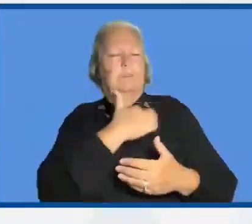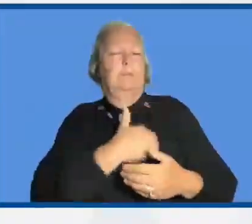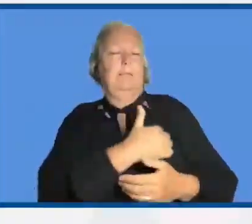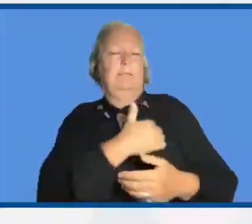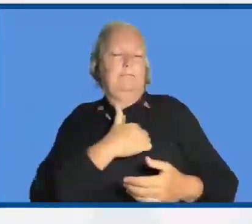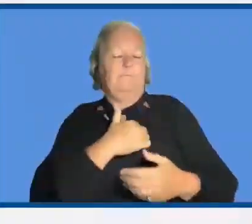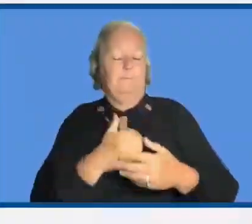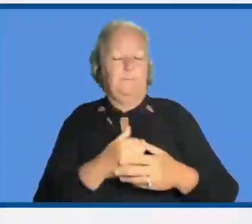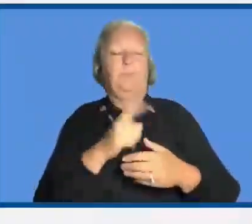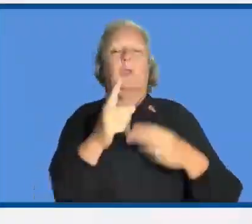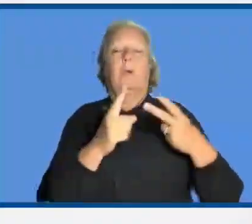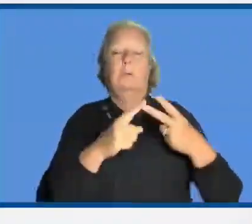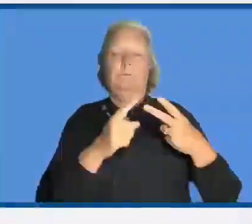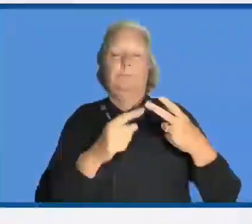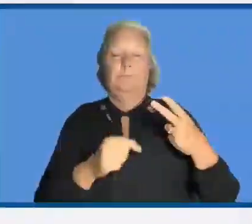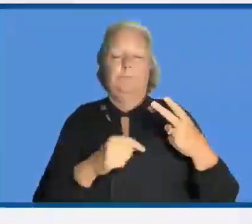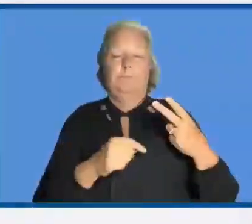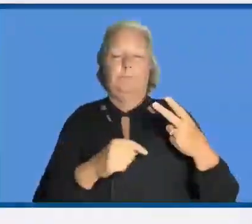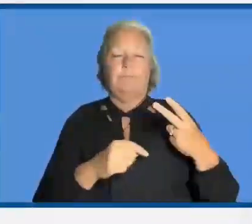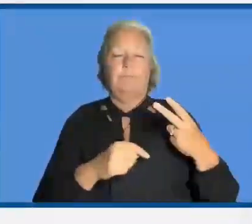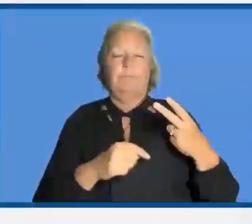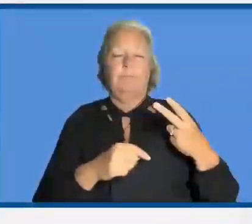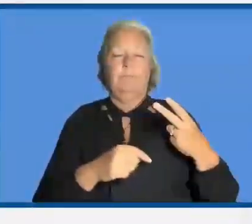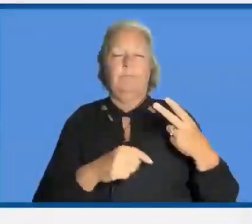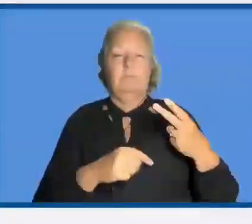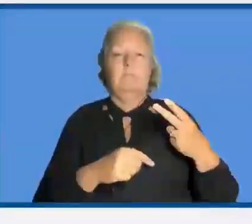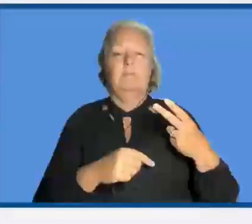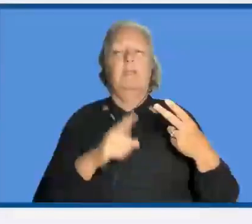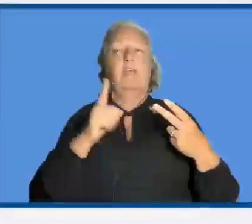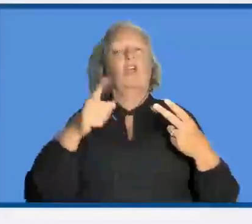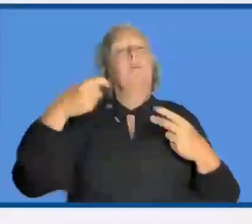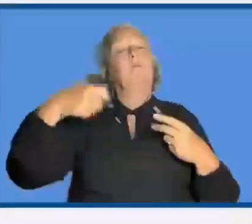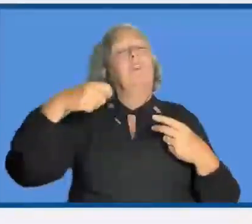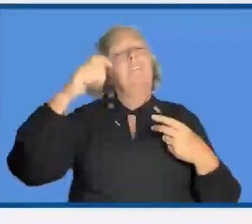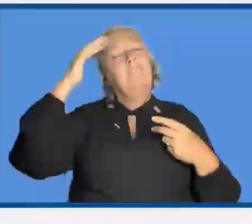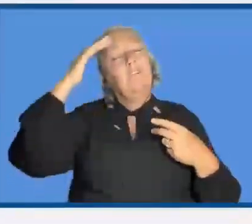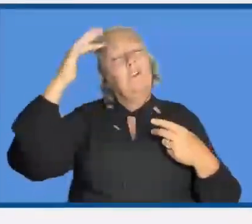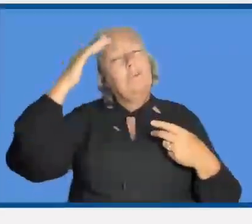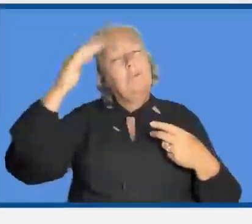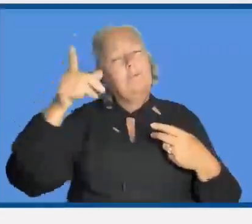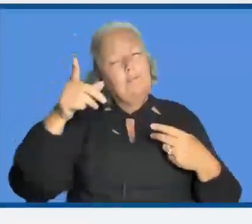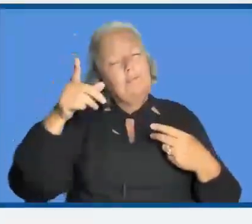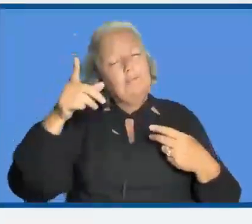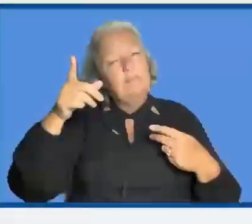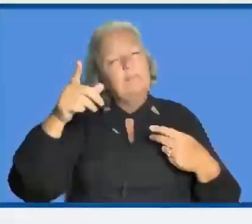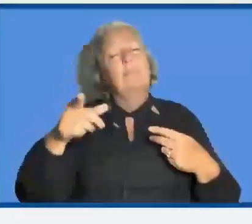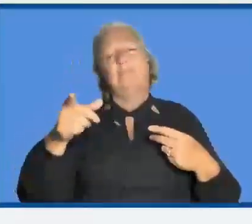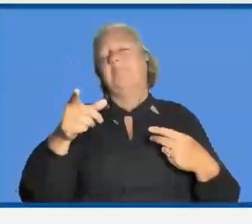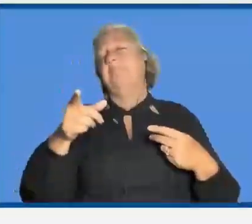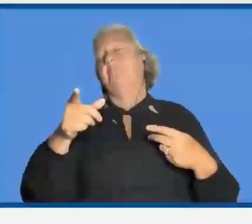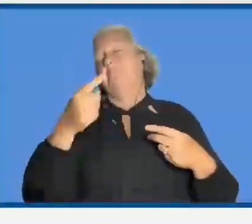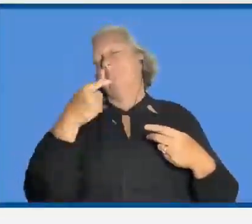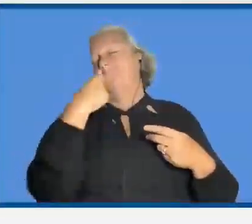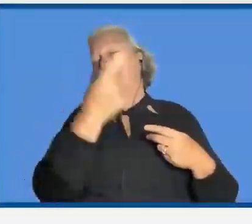Secondly, the philosophy of the president that announced as a responsible